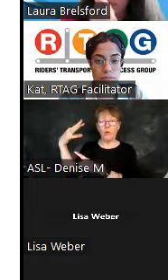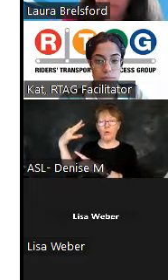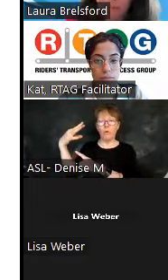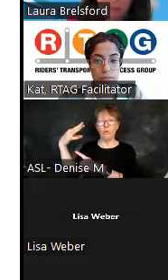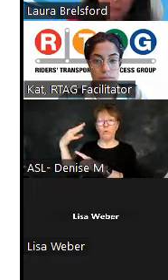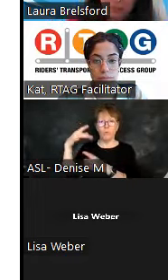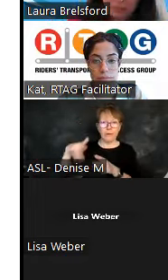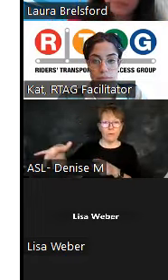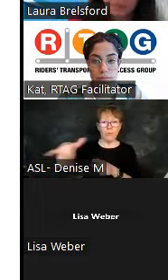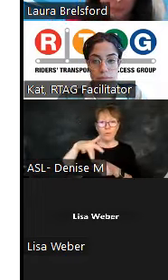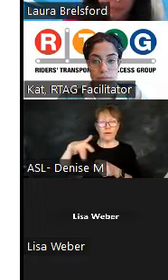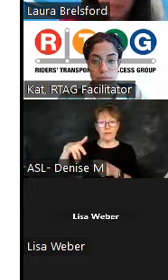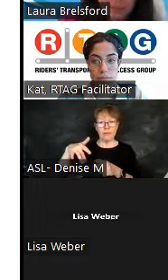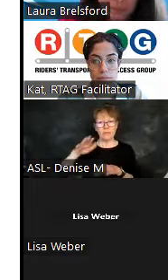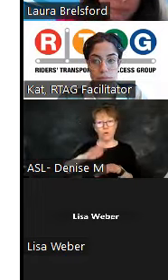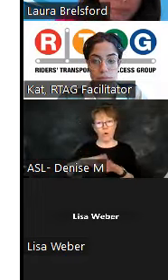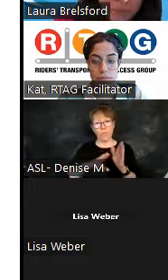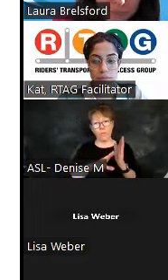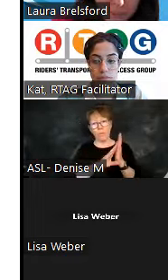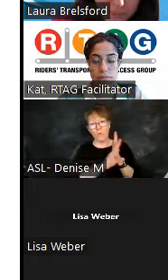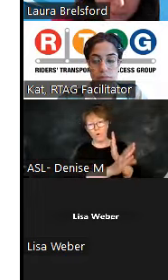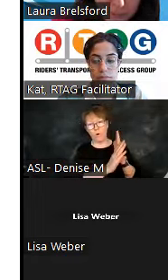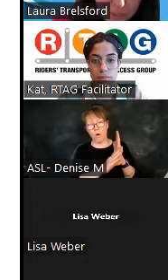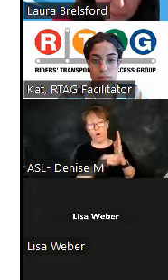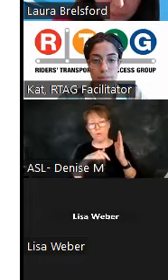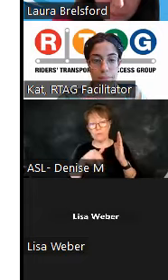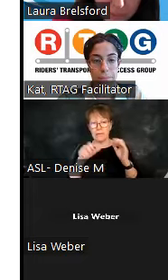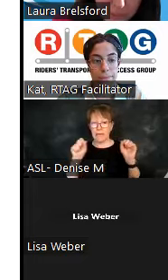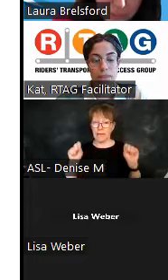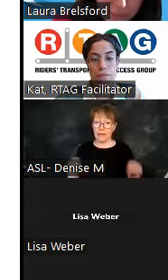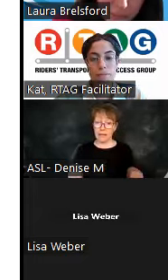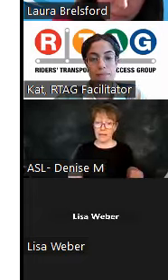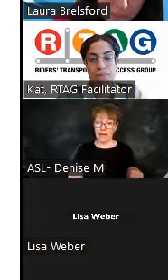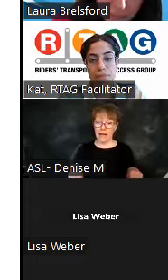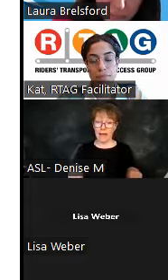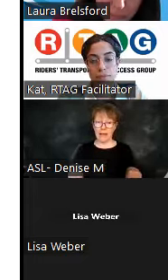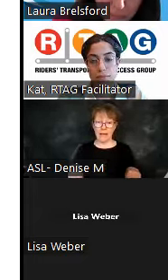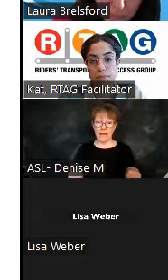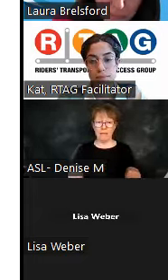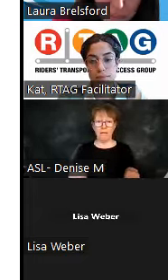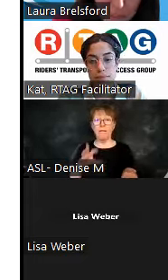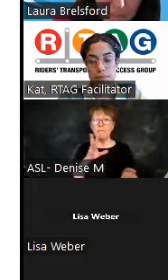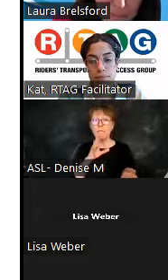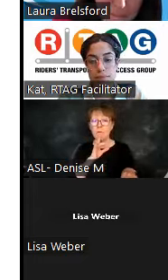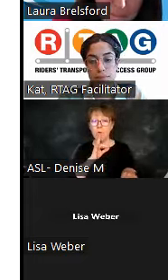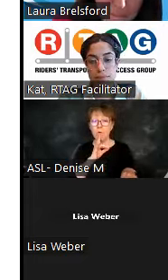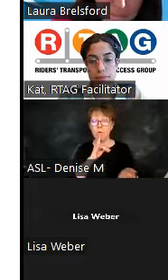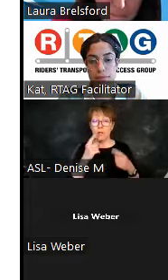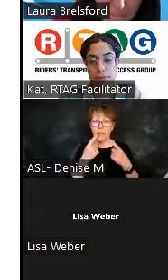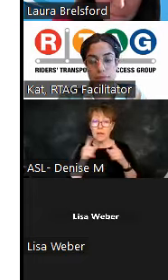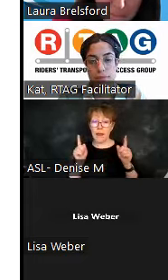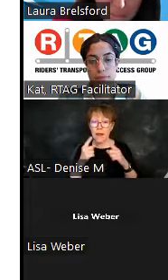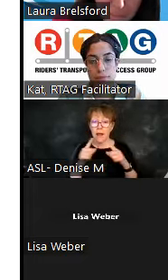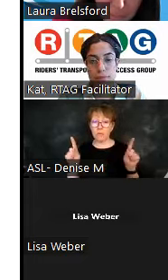the walls of the station. Is there any way that there could be a vocal thing that comes out which would alert people